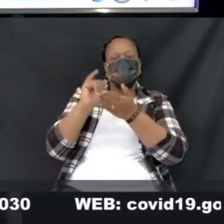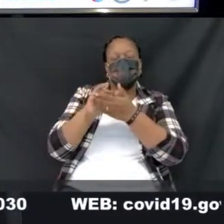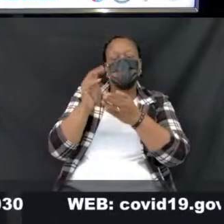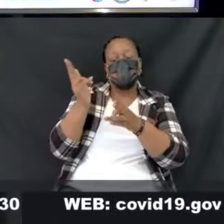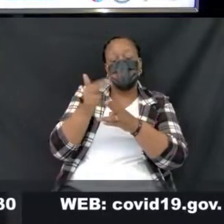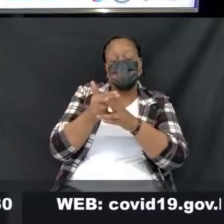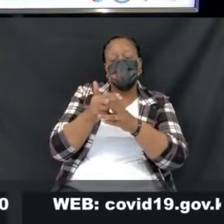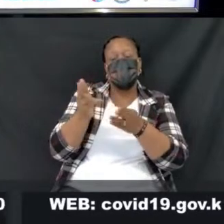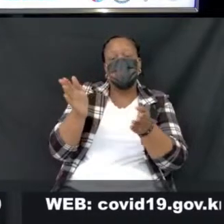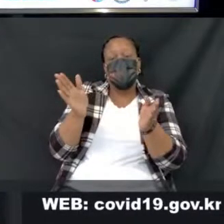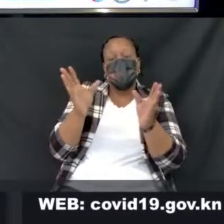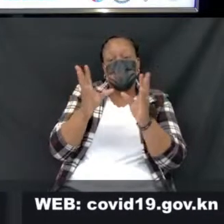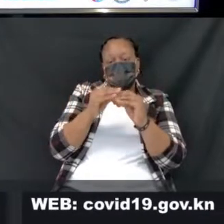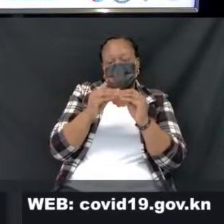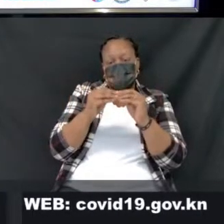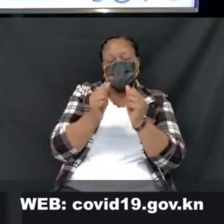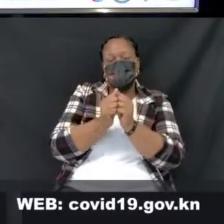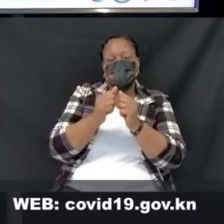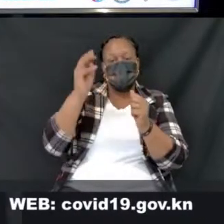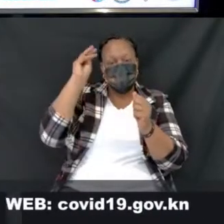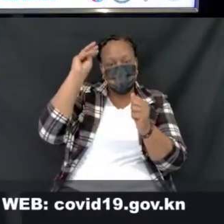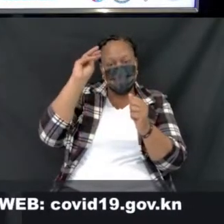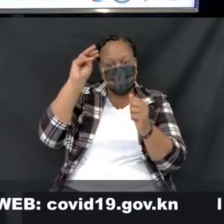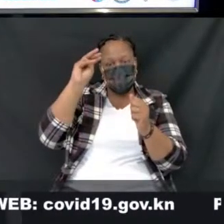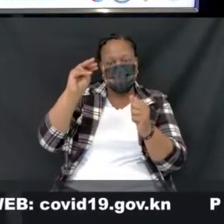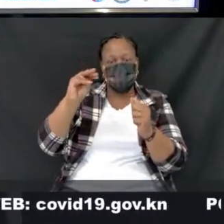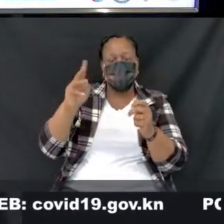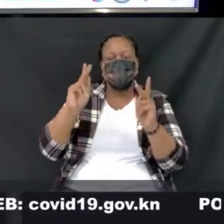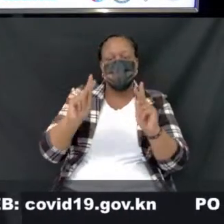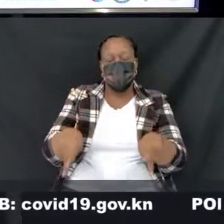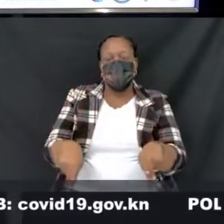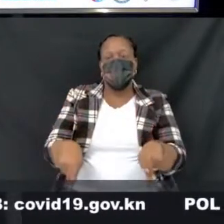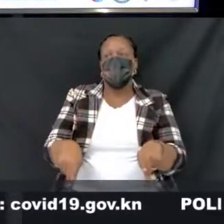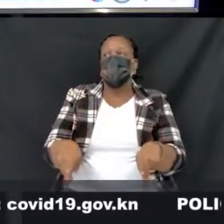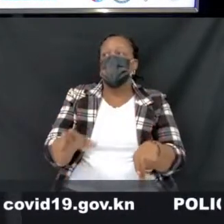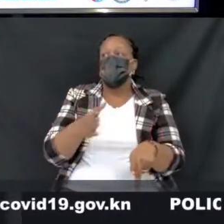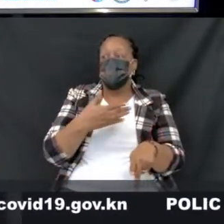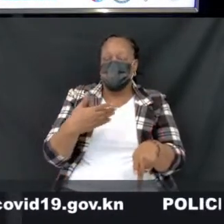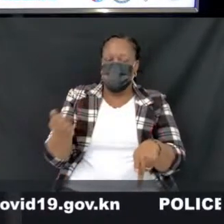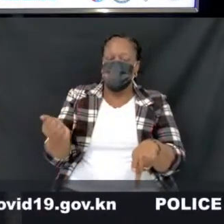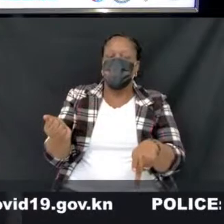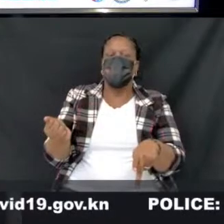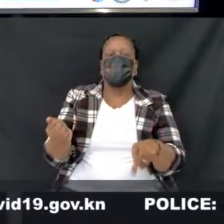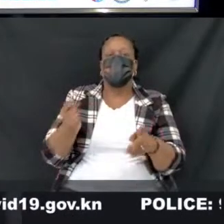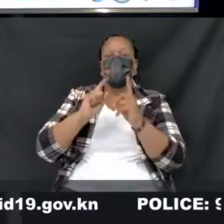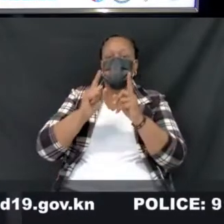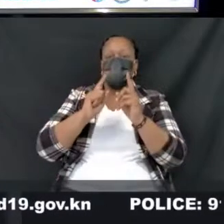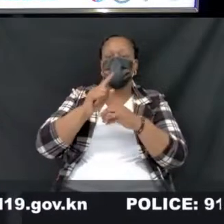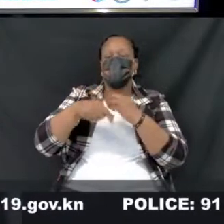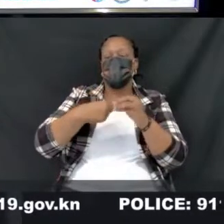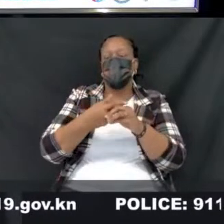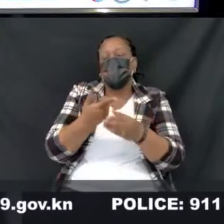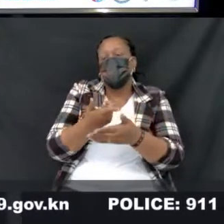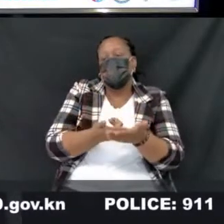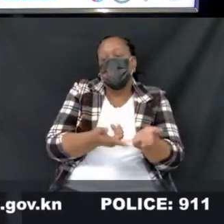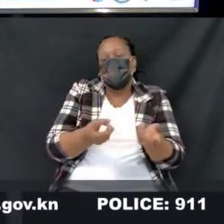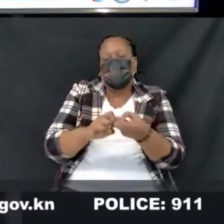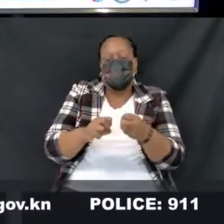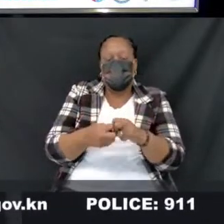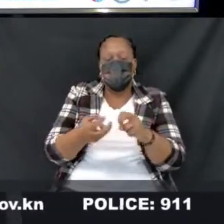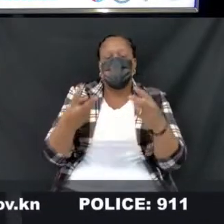of Education so that they can give us the perspective, the challenges, the concerns that they have, as well as give us